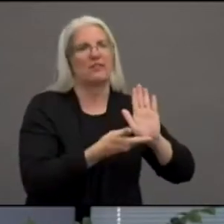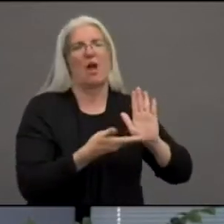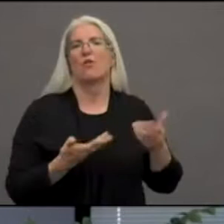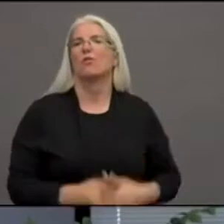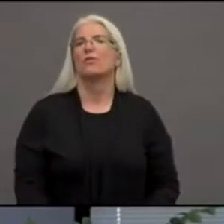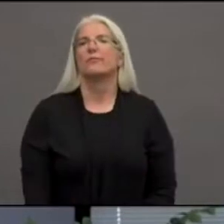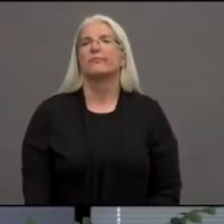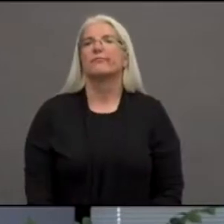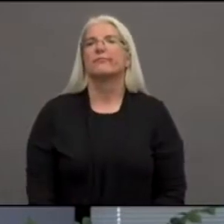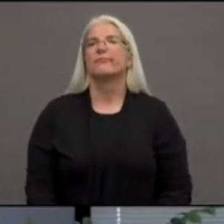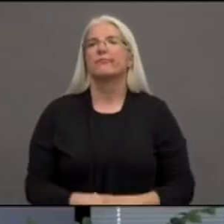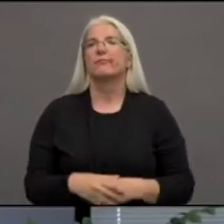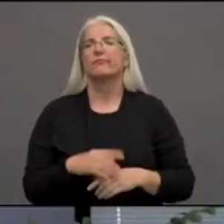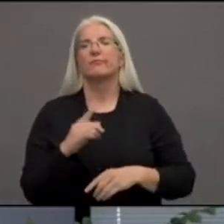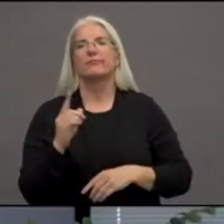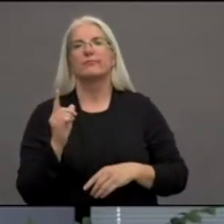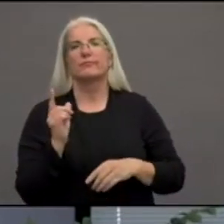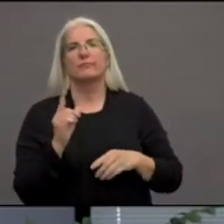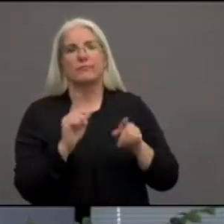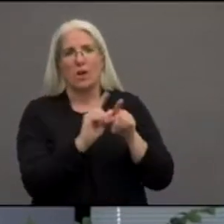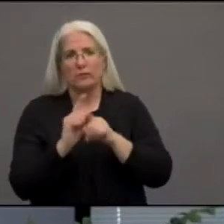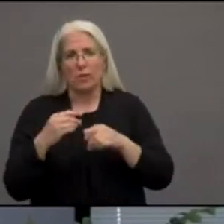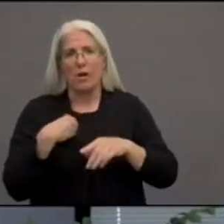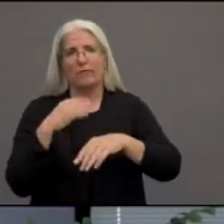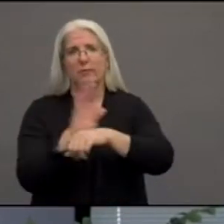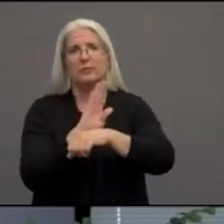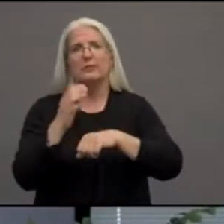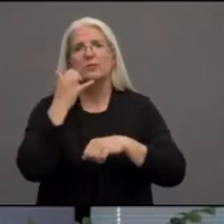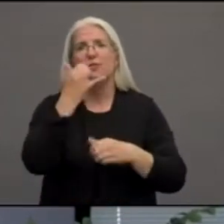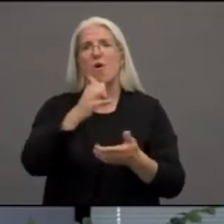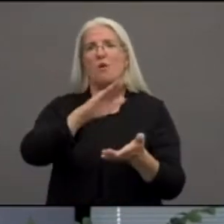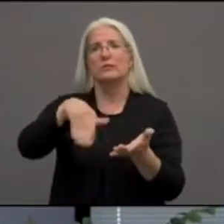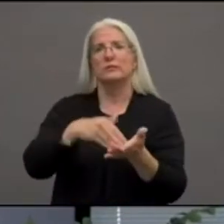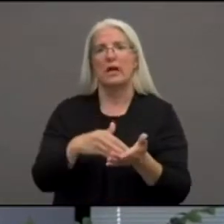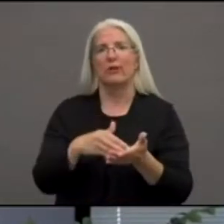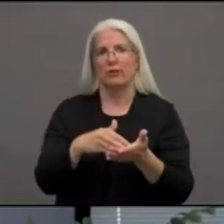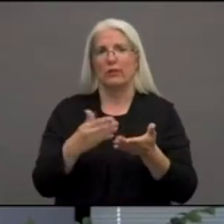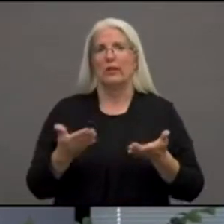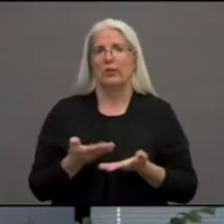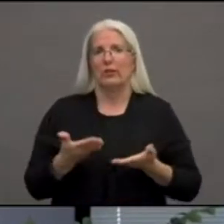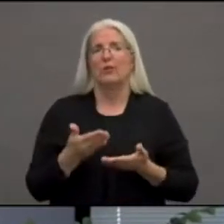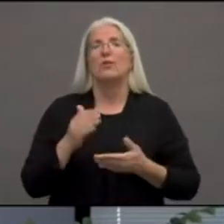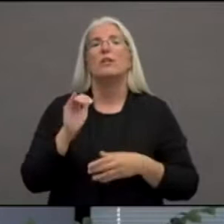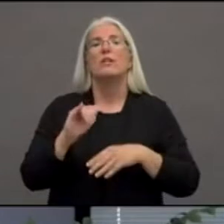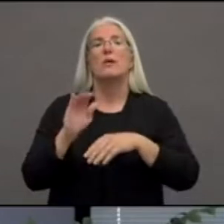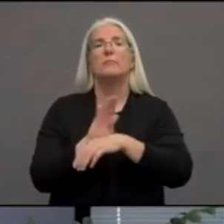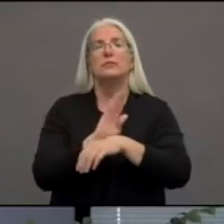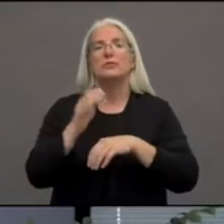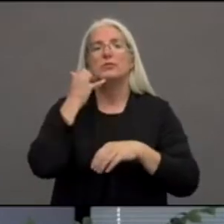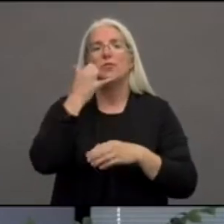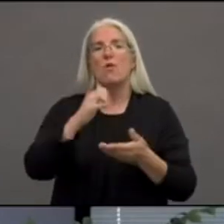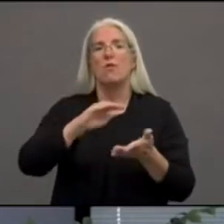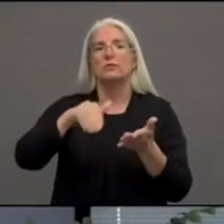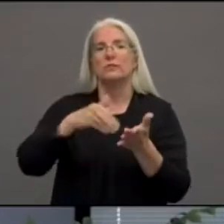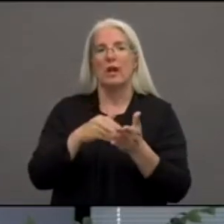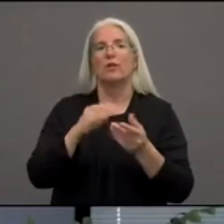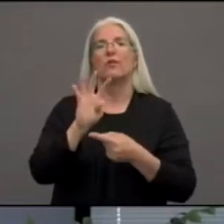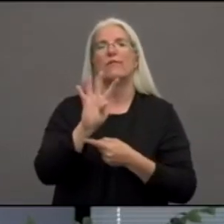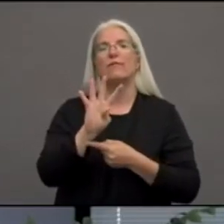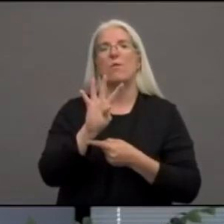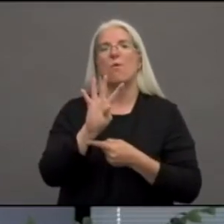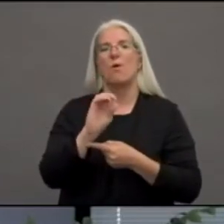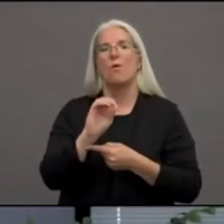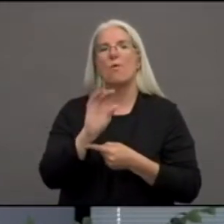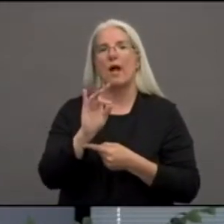business call center here. Talk about that a little bit. Yes, so the call center is now, if you can find the number at the very bottom of the